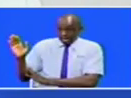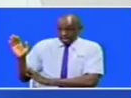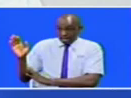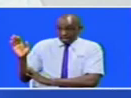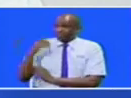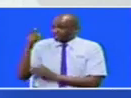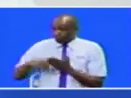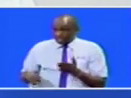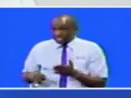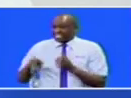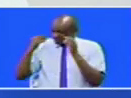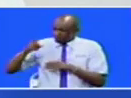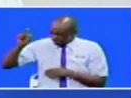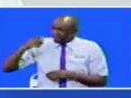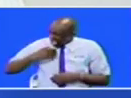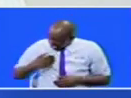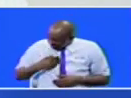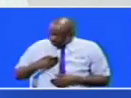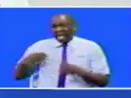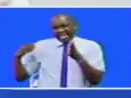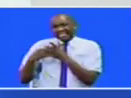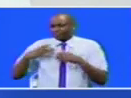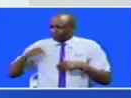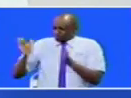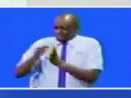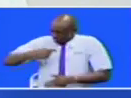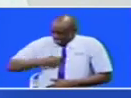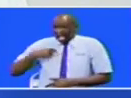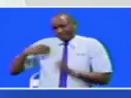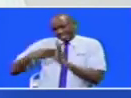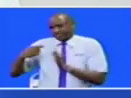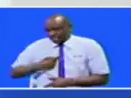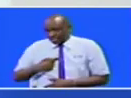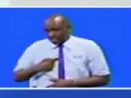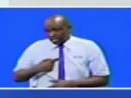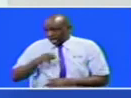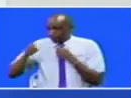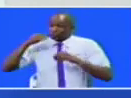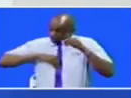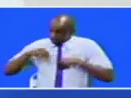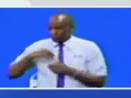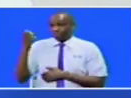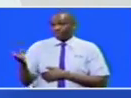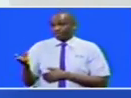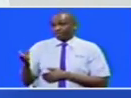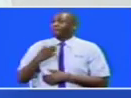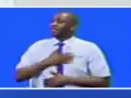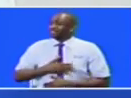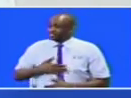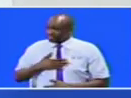ni kwamba, if you have evidence against anybody, including myself, matters to do corruption, ufisadi, ndiyo,